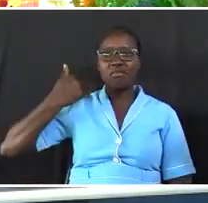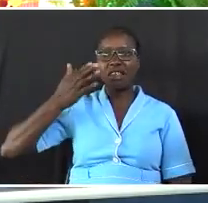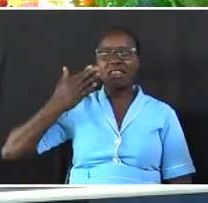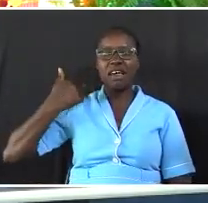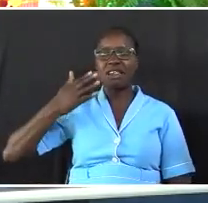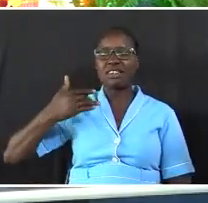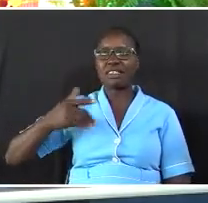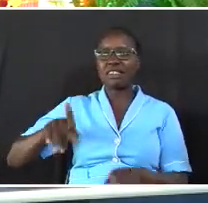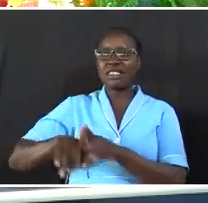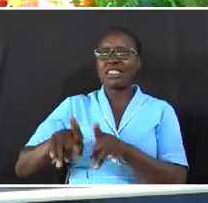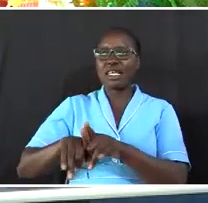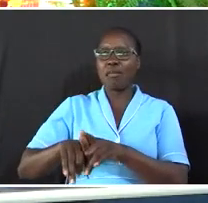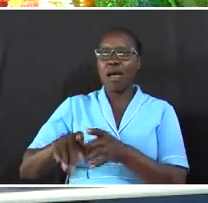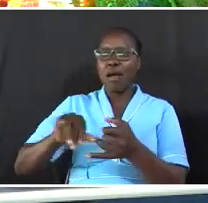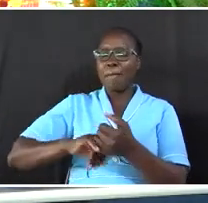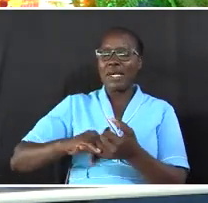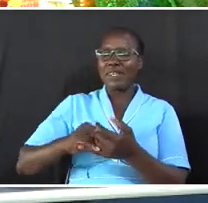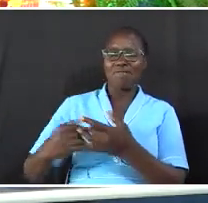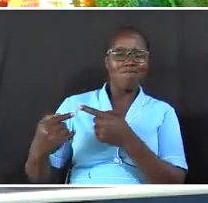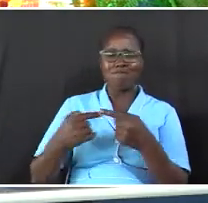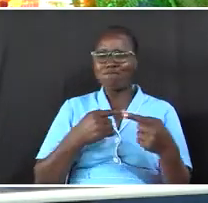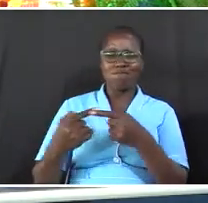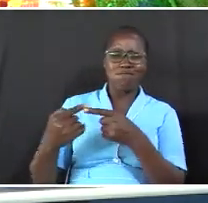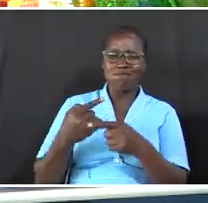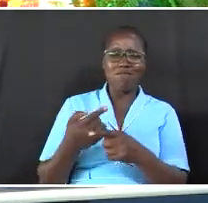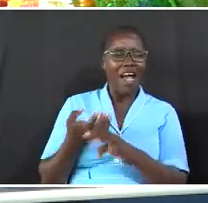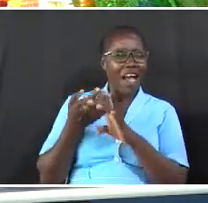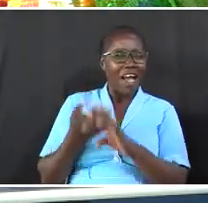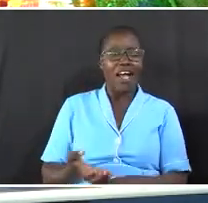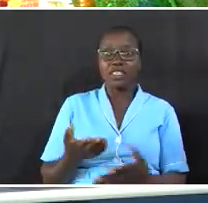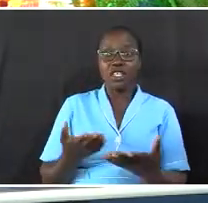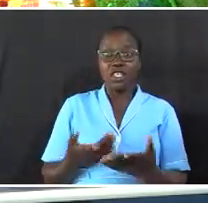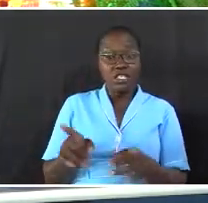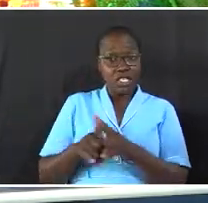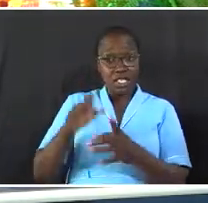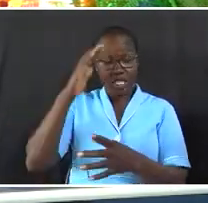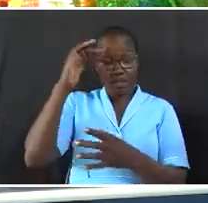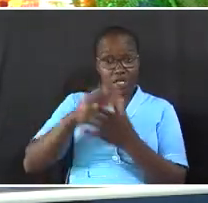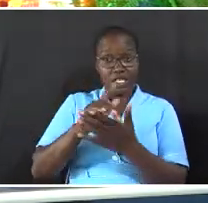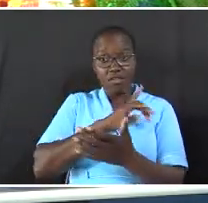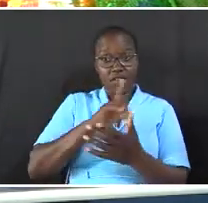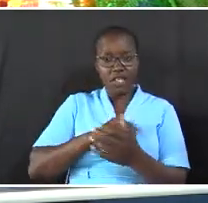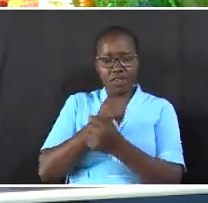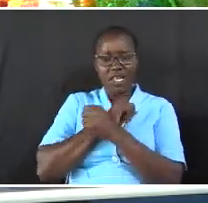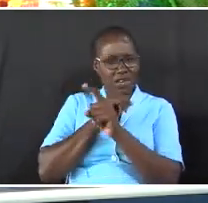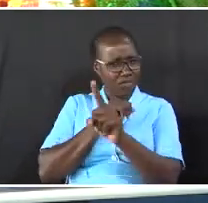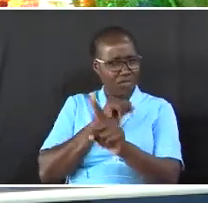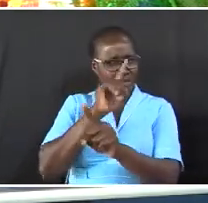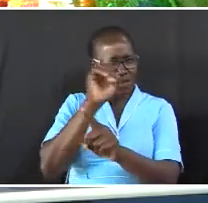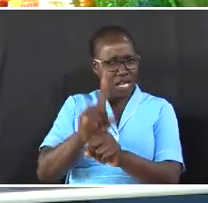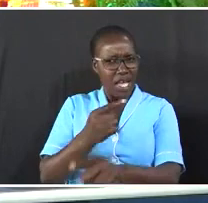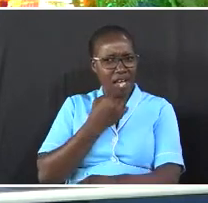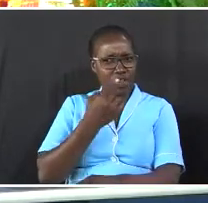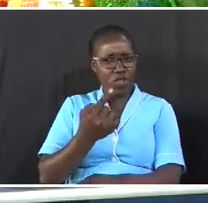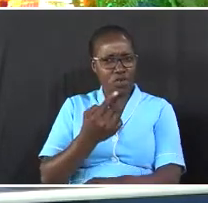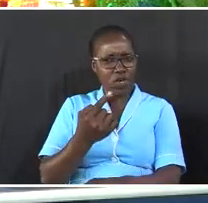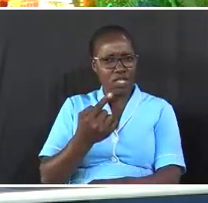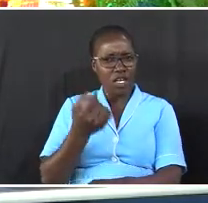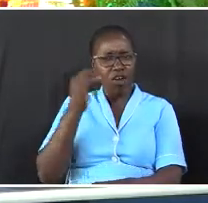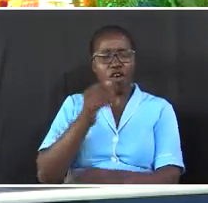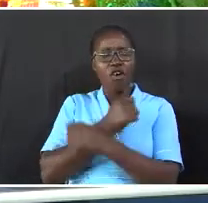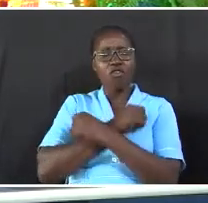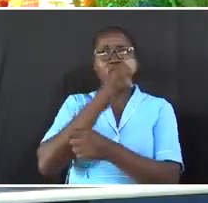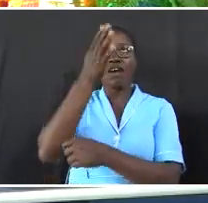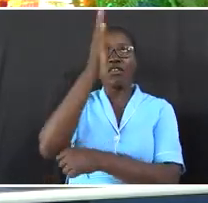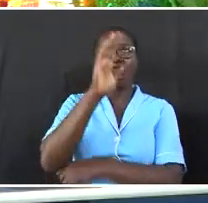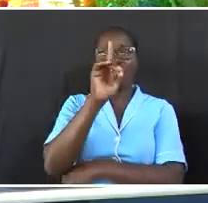your marriage is going into rocks. Do you still believe that the Lord loves you? Are you assured of his